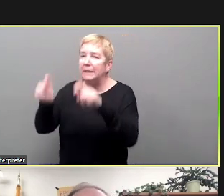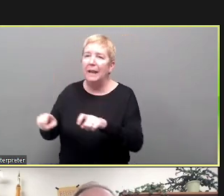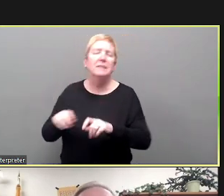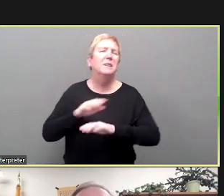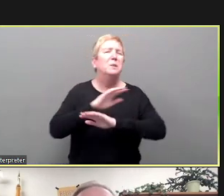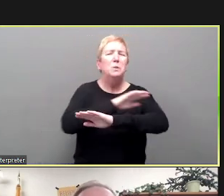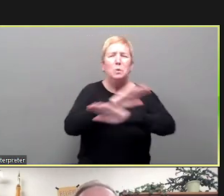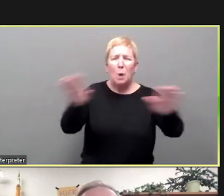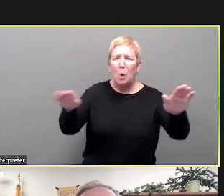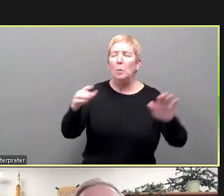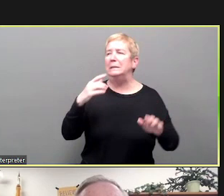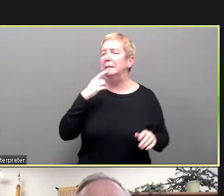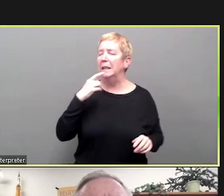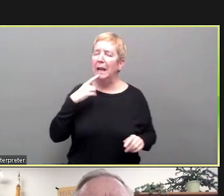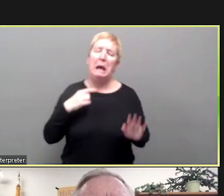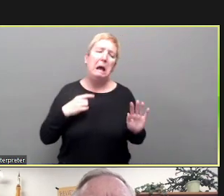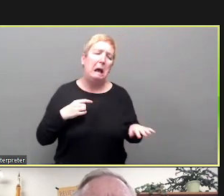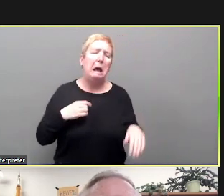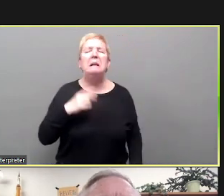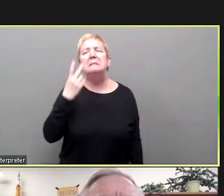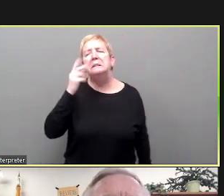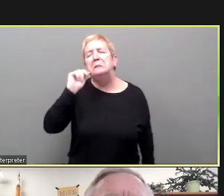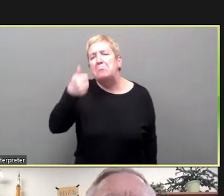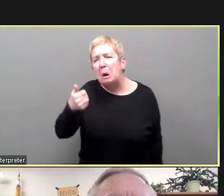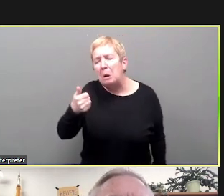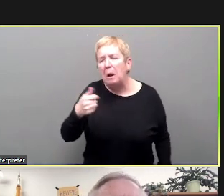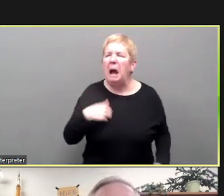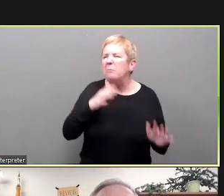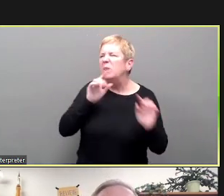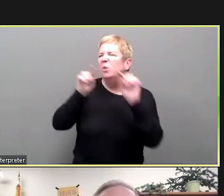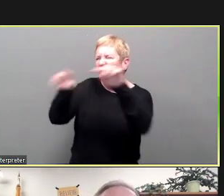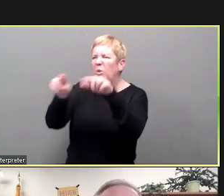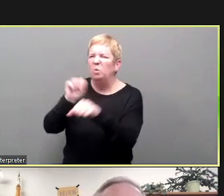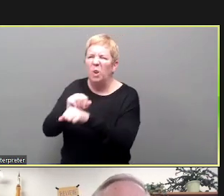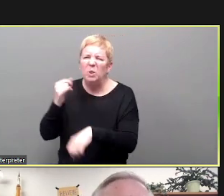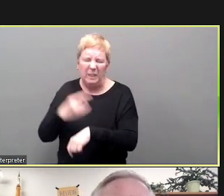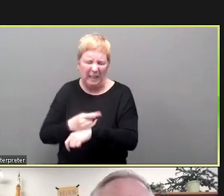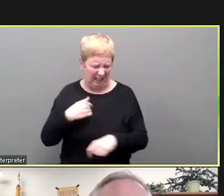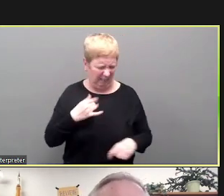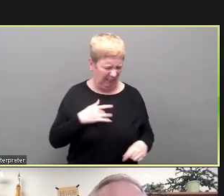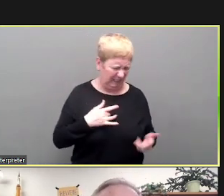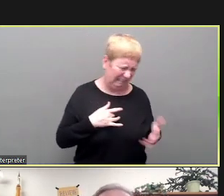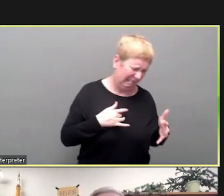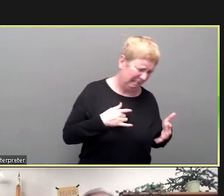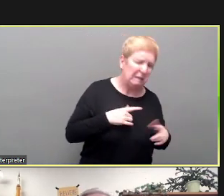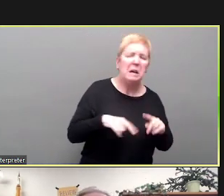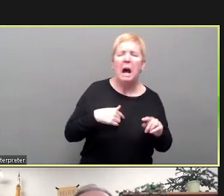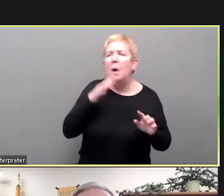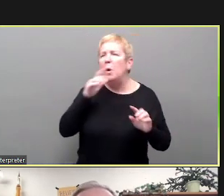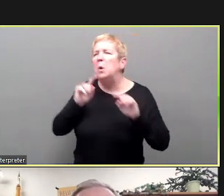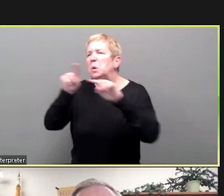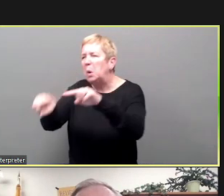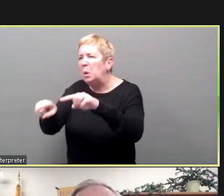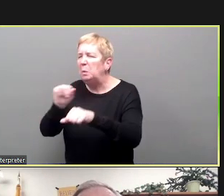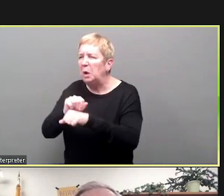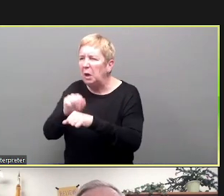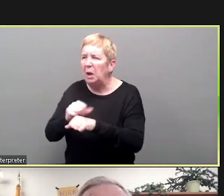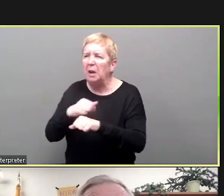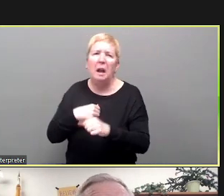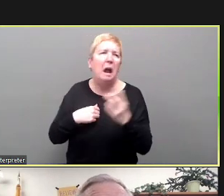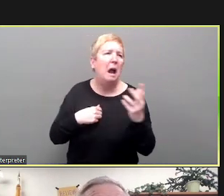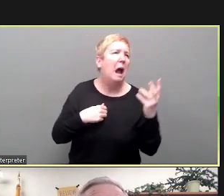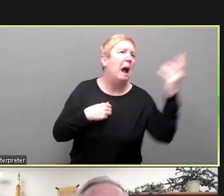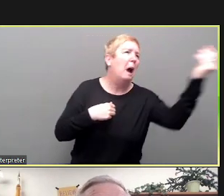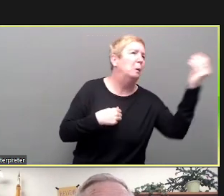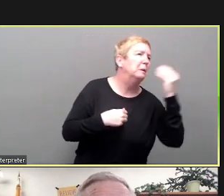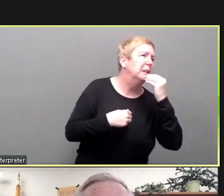going to give it a couple of days, see how I'm doing, and I'm going to go to work today, and then I'm going to go out to dinner tonight, and then I'm going to go to the grocery store tomorrow. Don't do